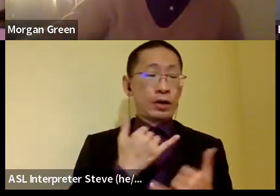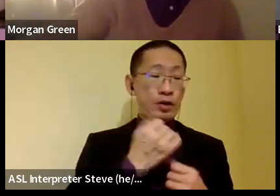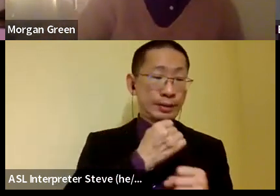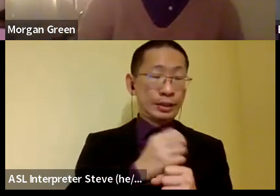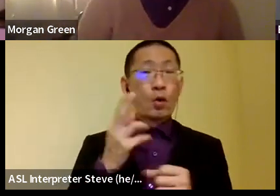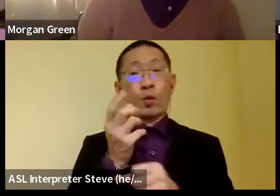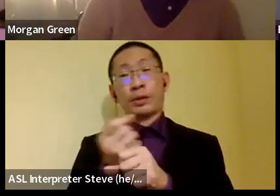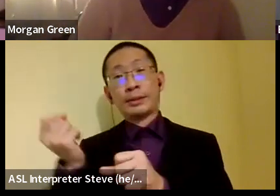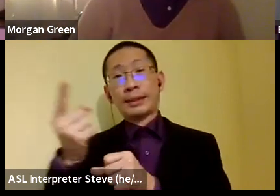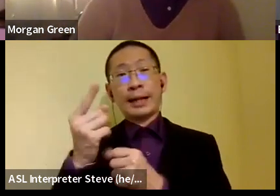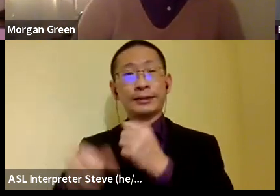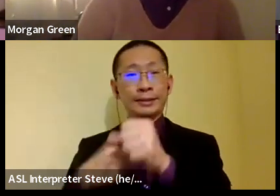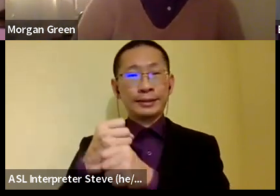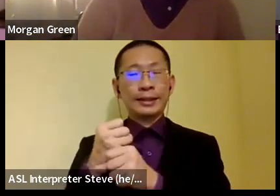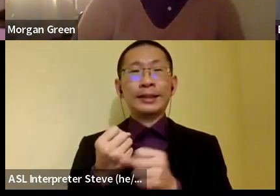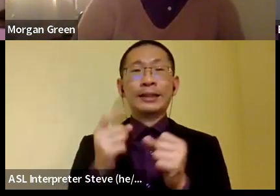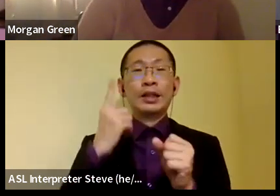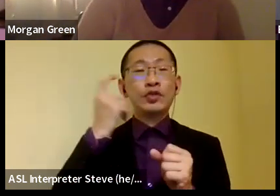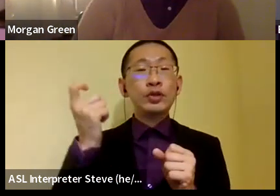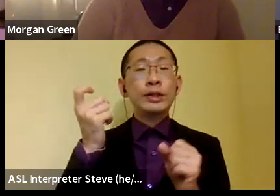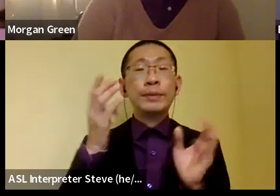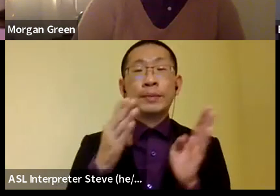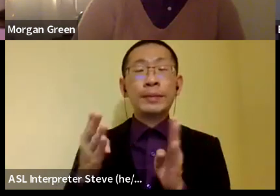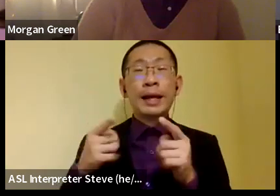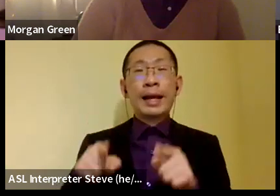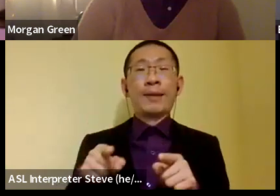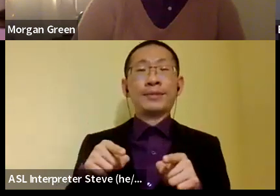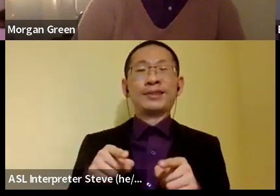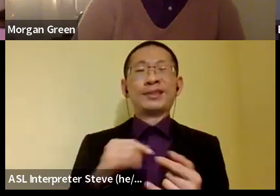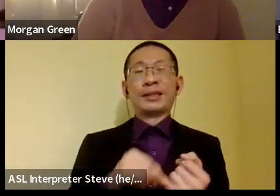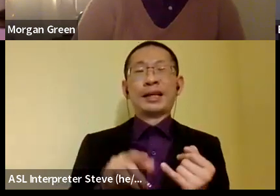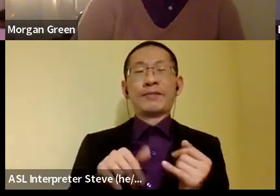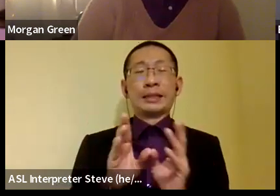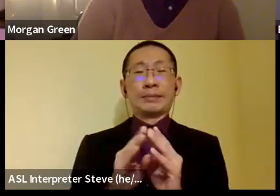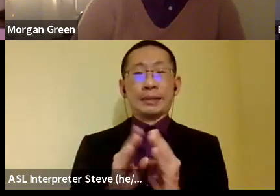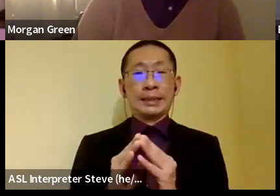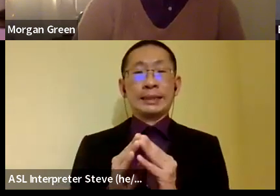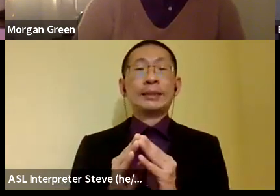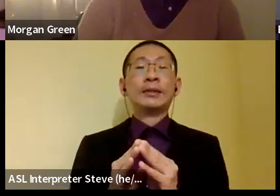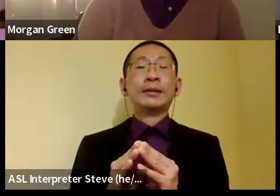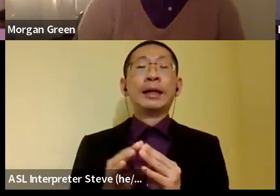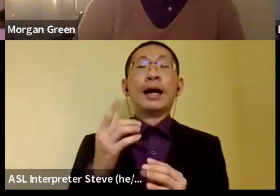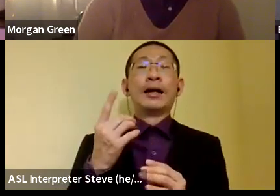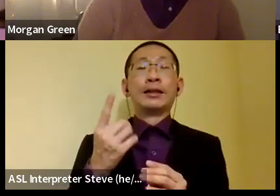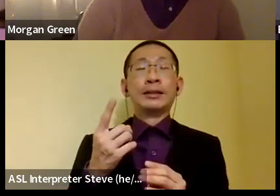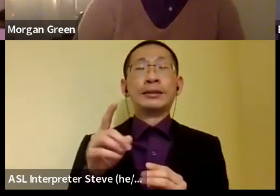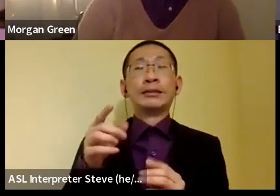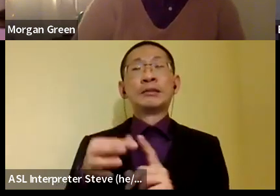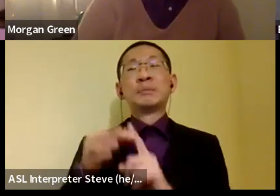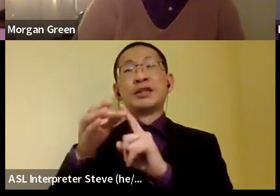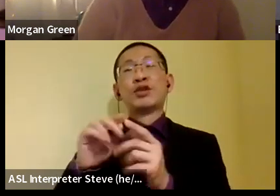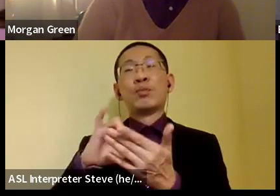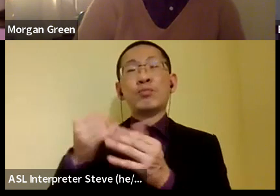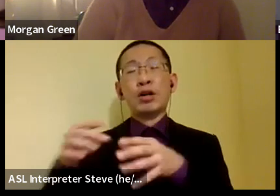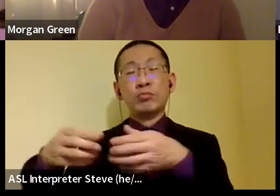upcurrent season. Dreaming planning often comes up at the end of these meetings. And then there have been one-offs for special projects, which